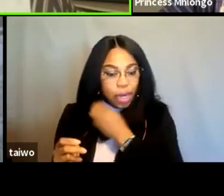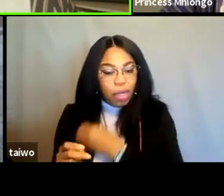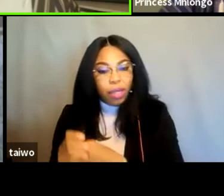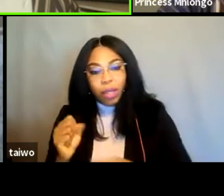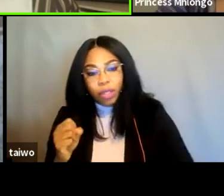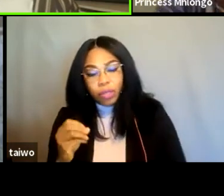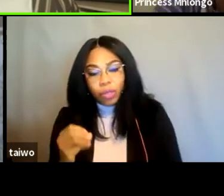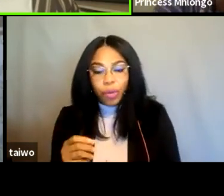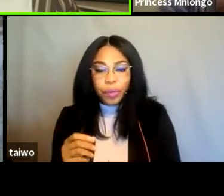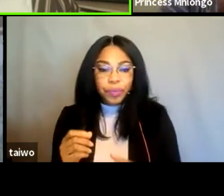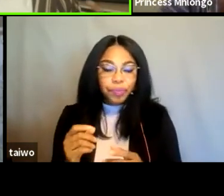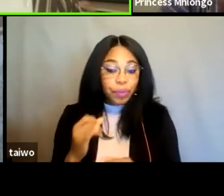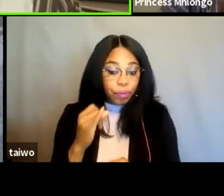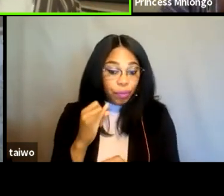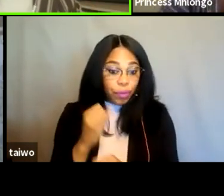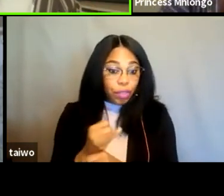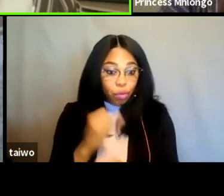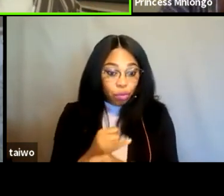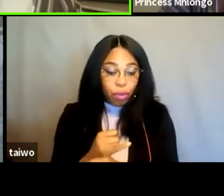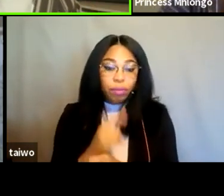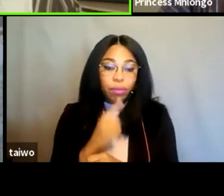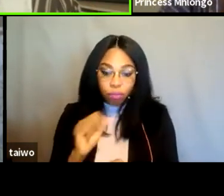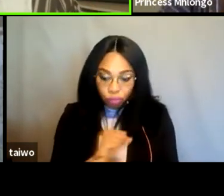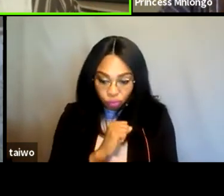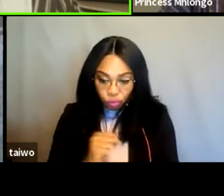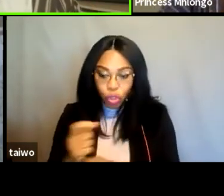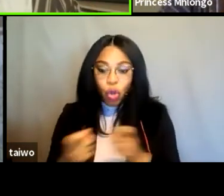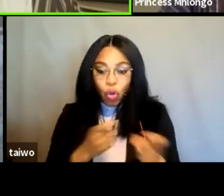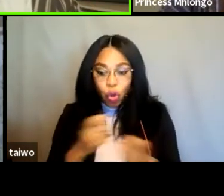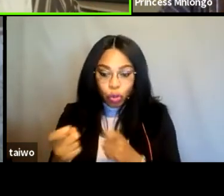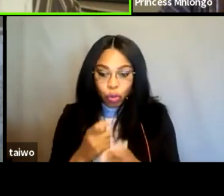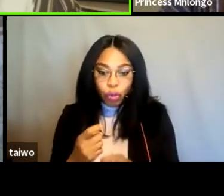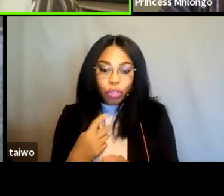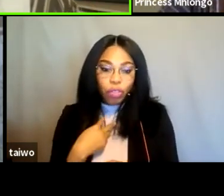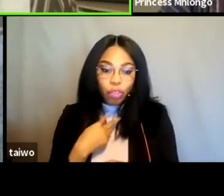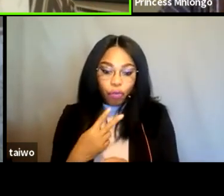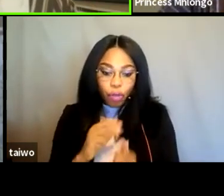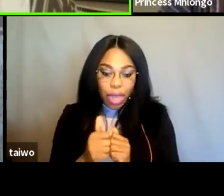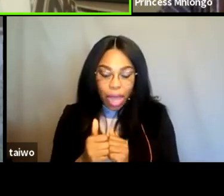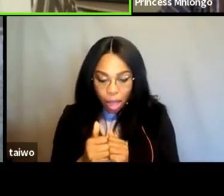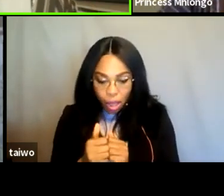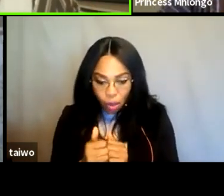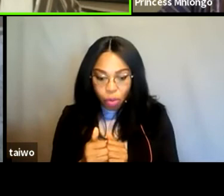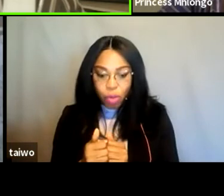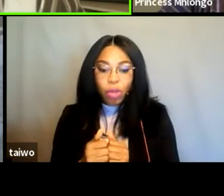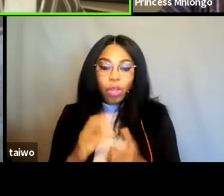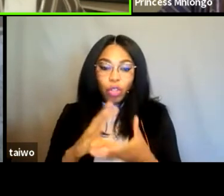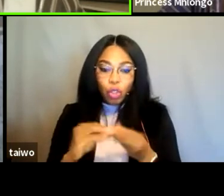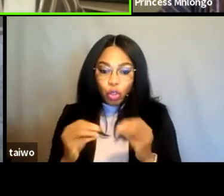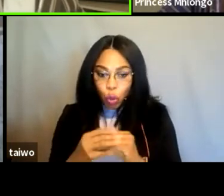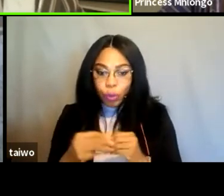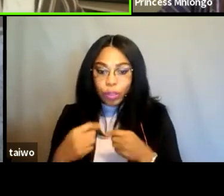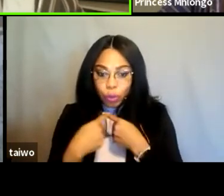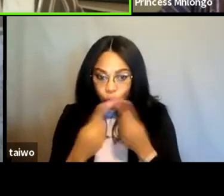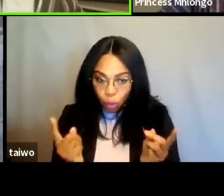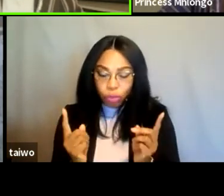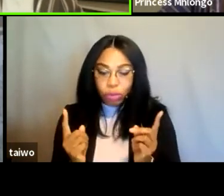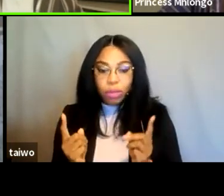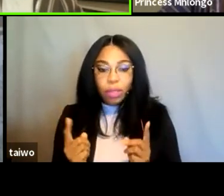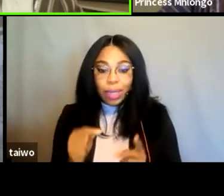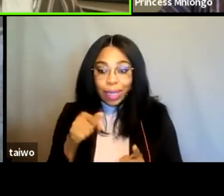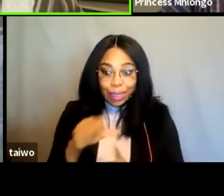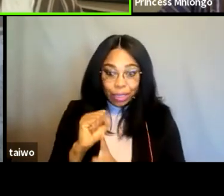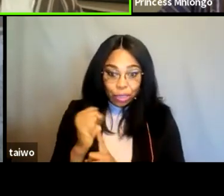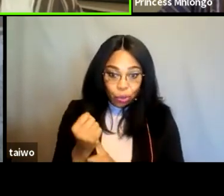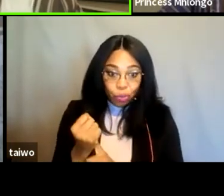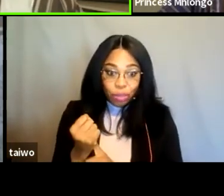institutions do control the voice of how the story ends up being told. But in this case, I